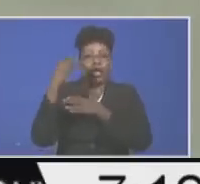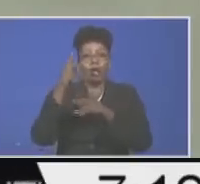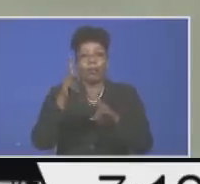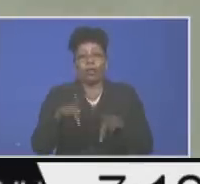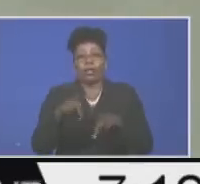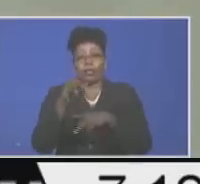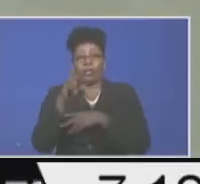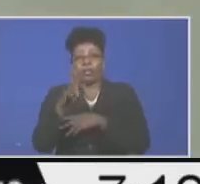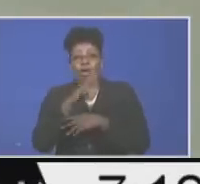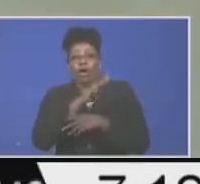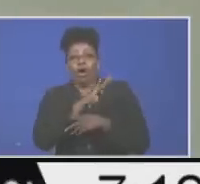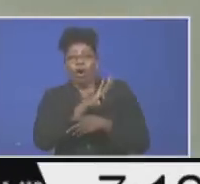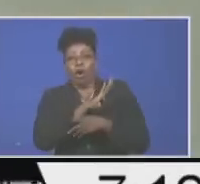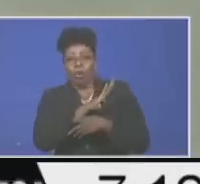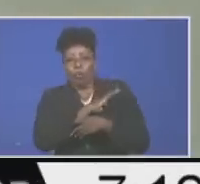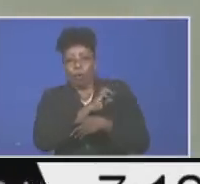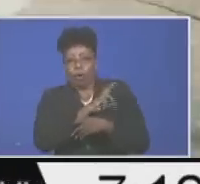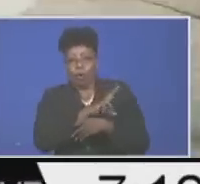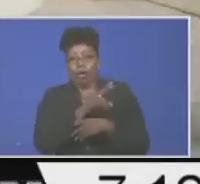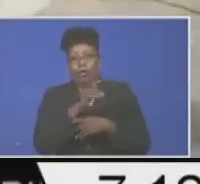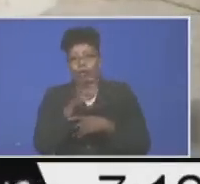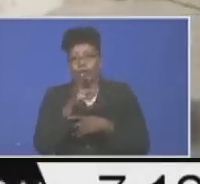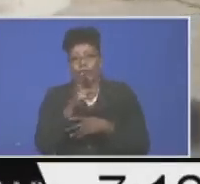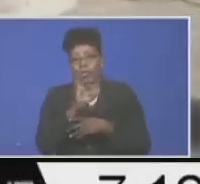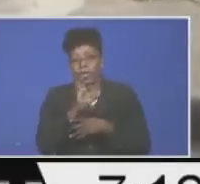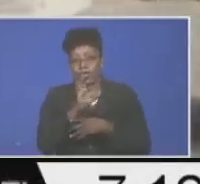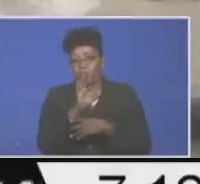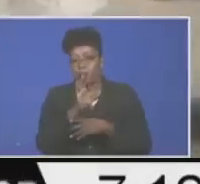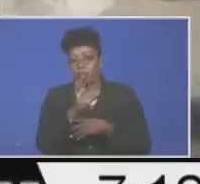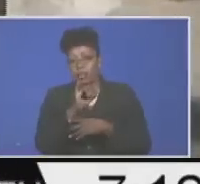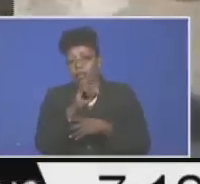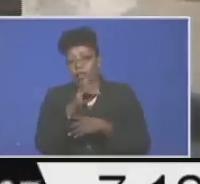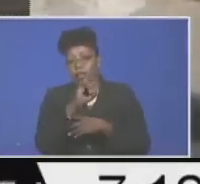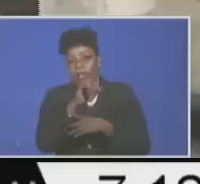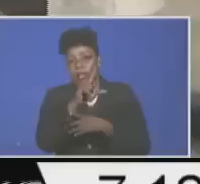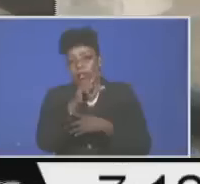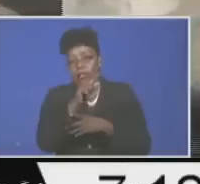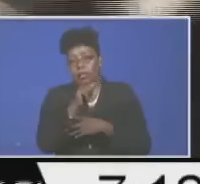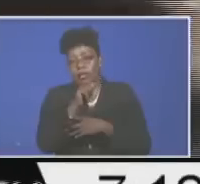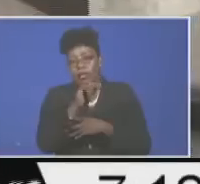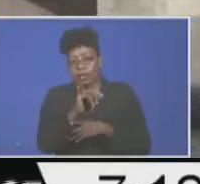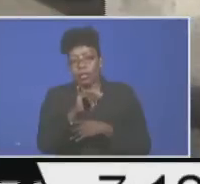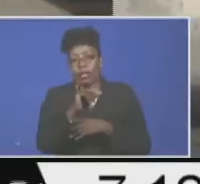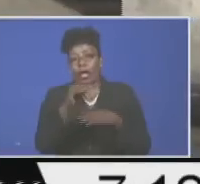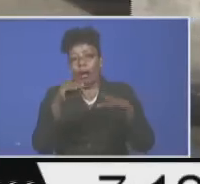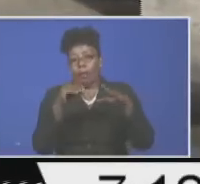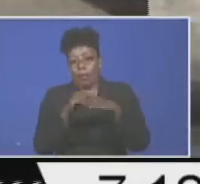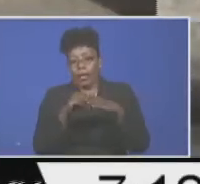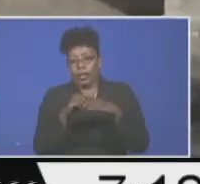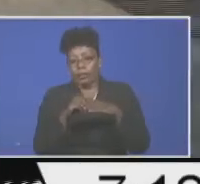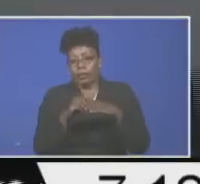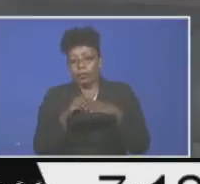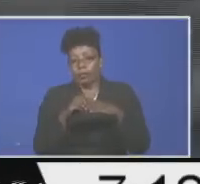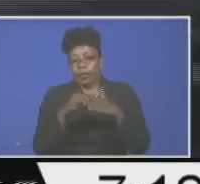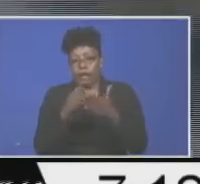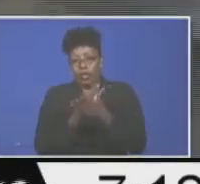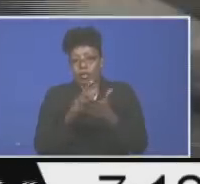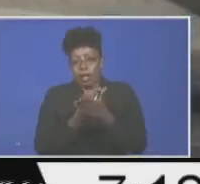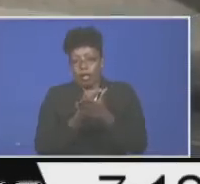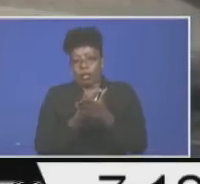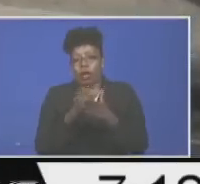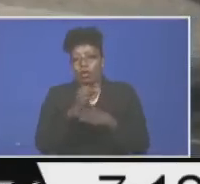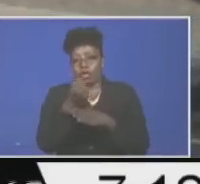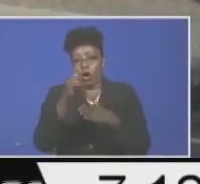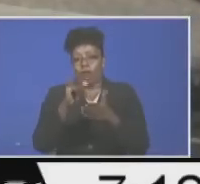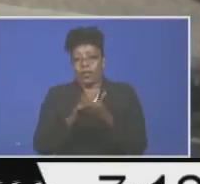Mr. Bowe, who is from Fidelity Bank. Each bank has addressed that specific issue with respect to